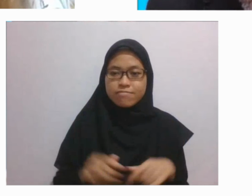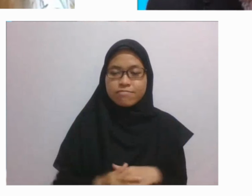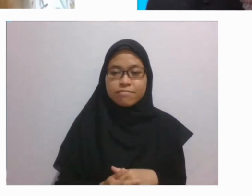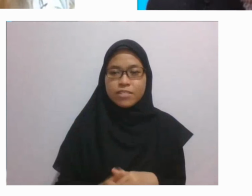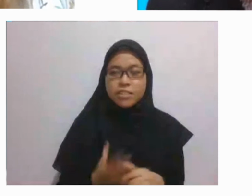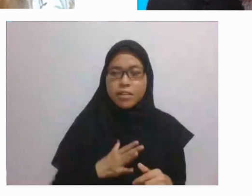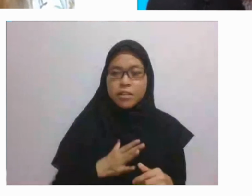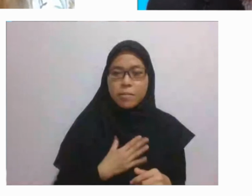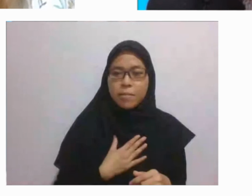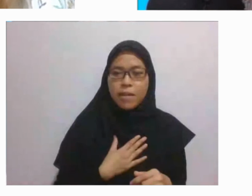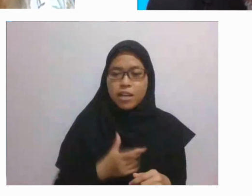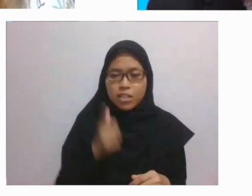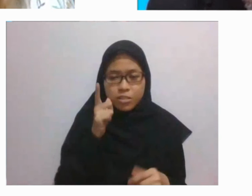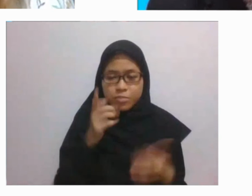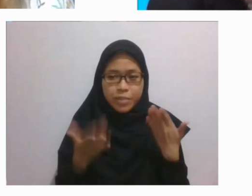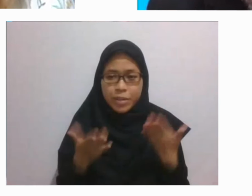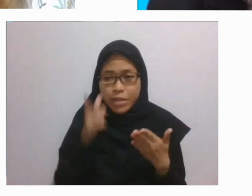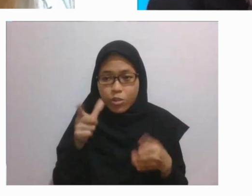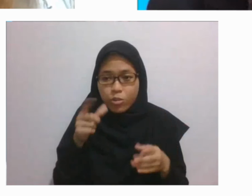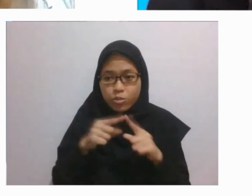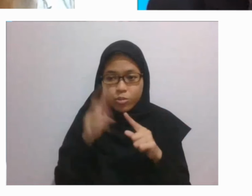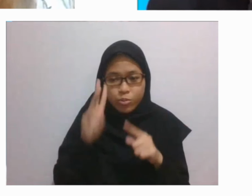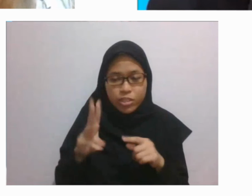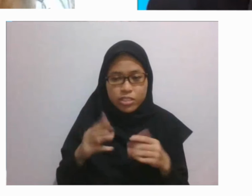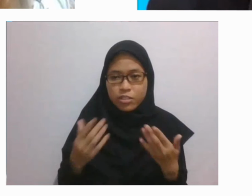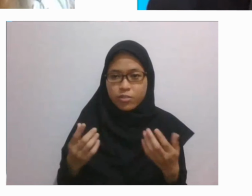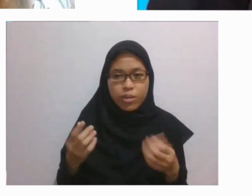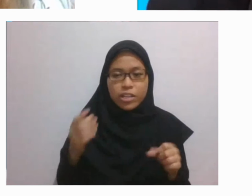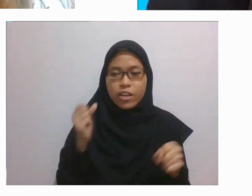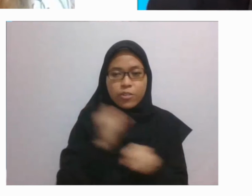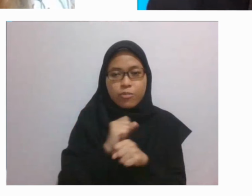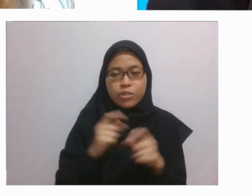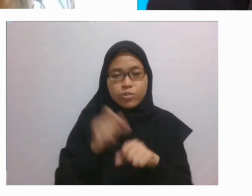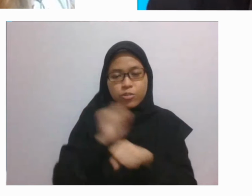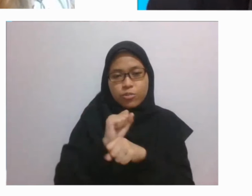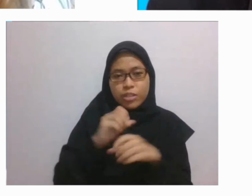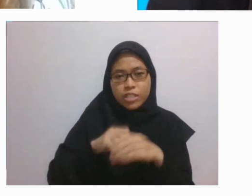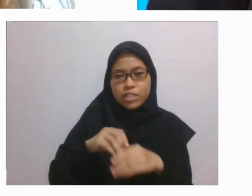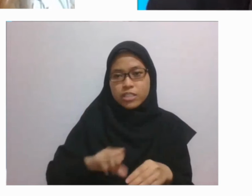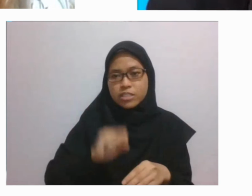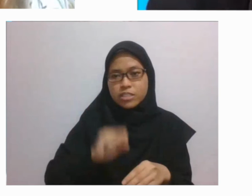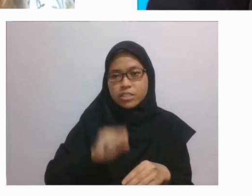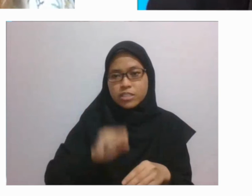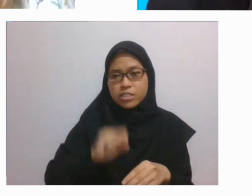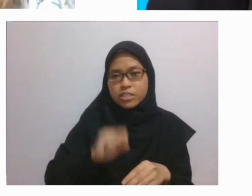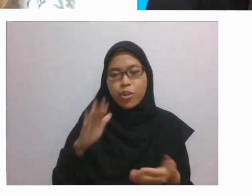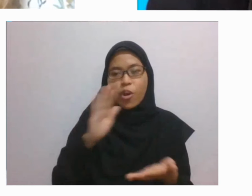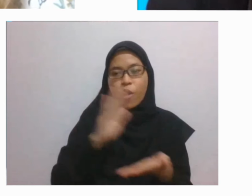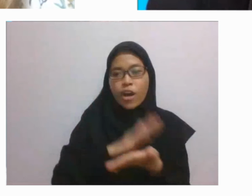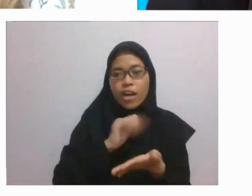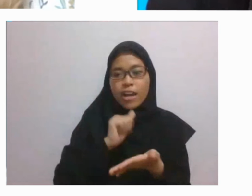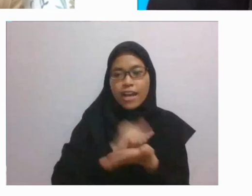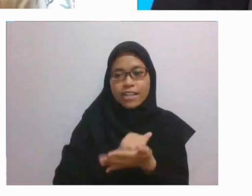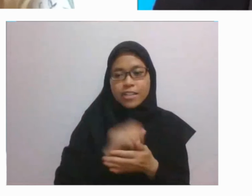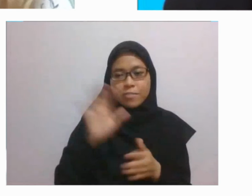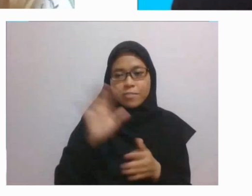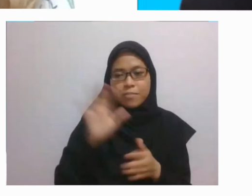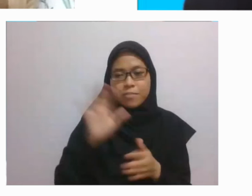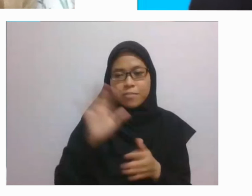look towards that they could undertake to work in this space? Just a quick drop from your academic background there and what we can